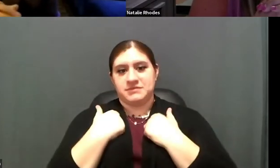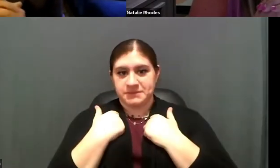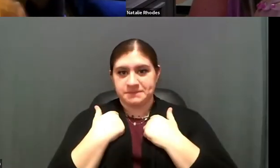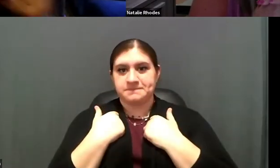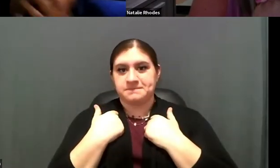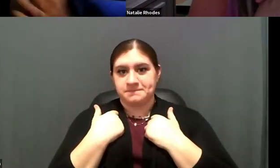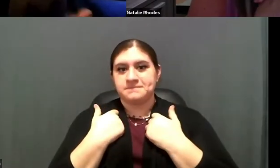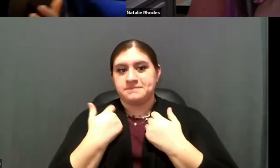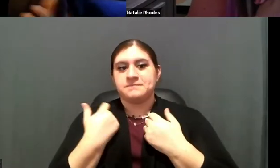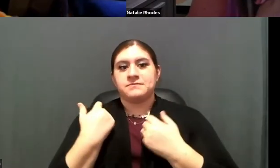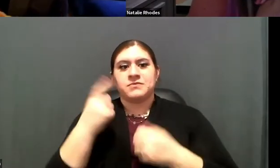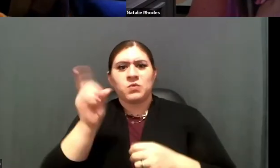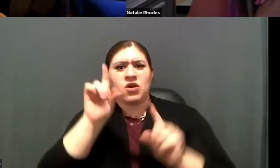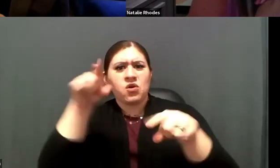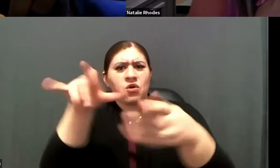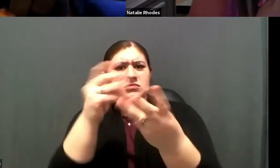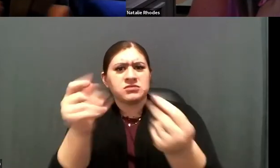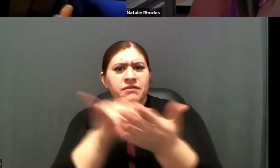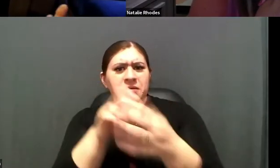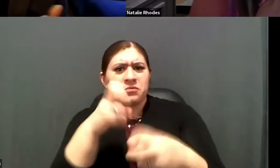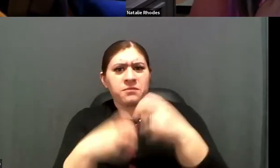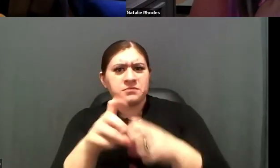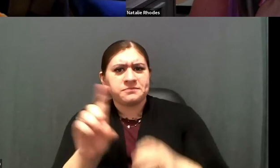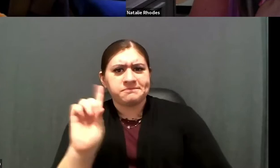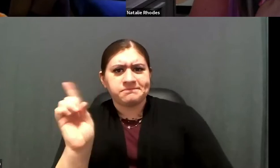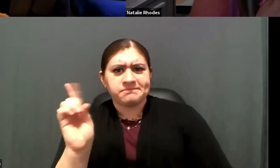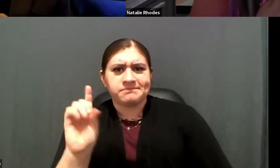So where do you go to solve these problems?